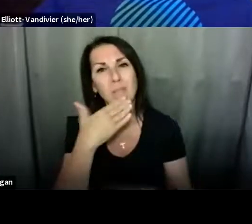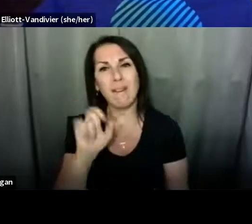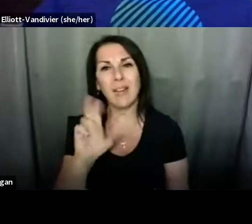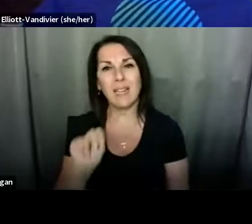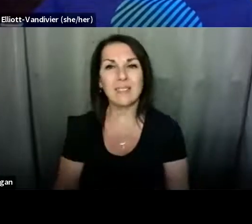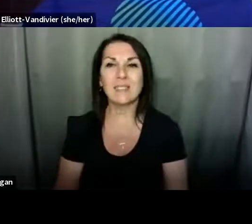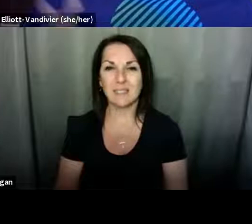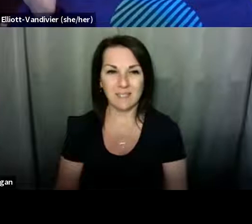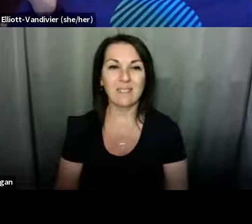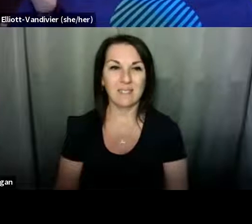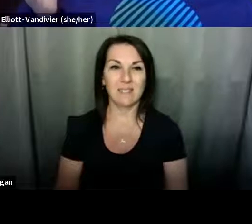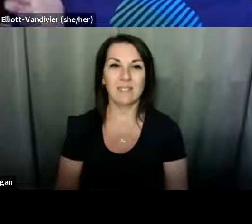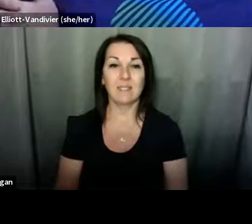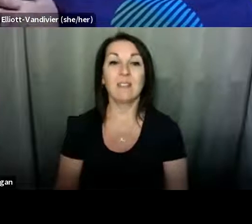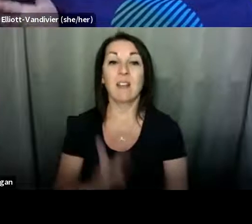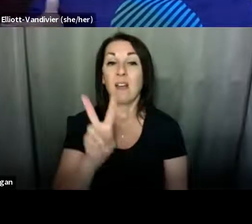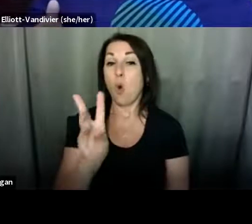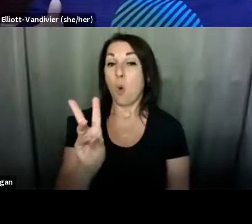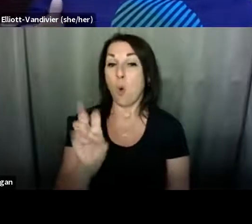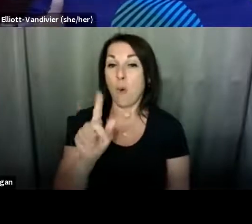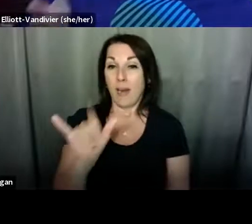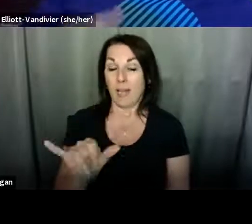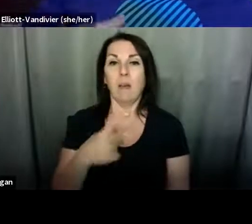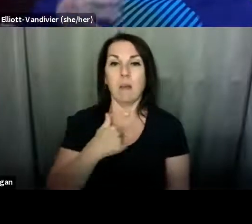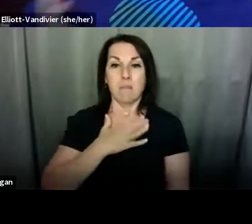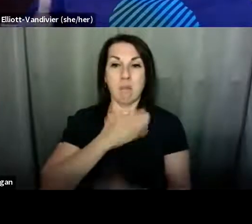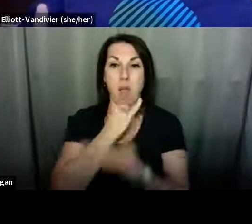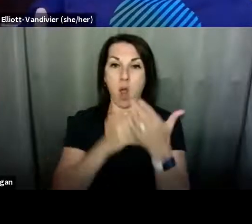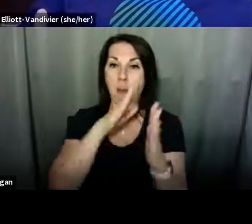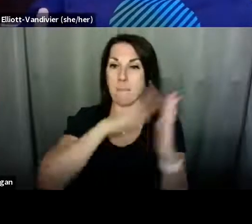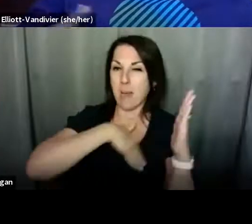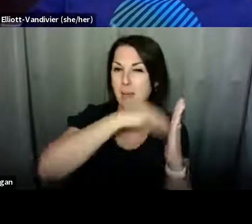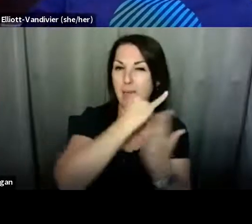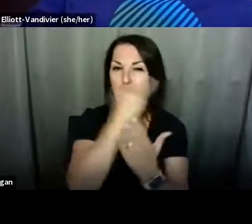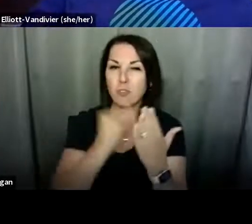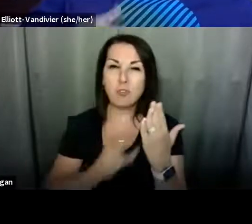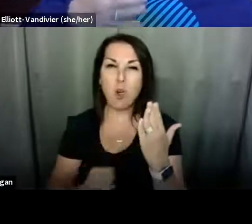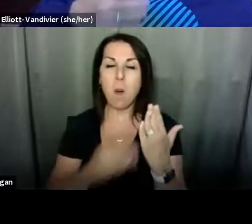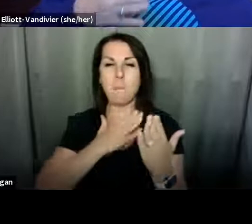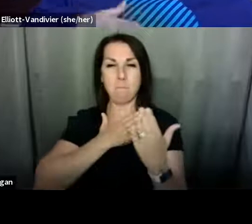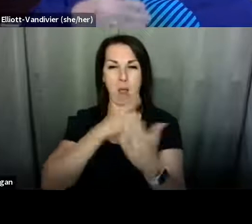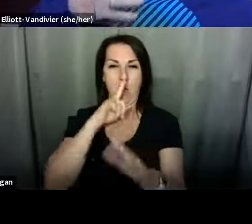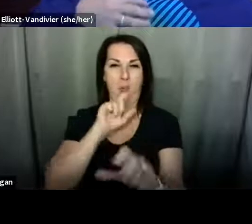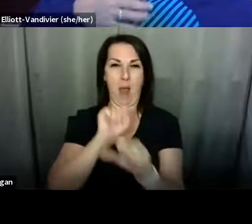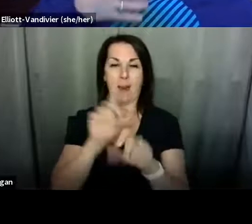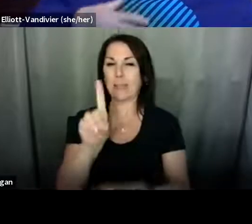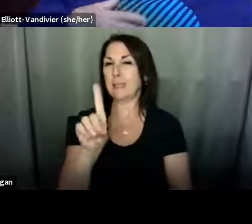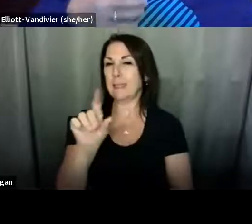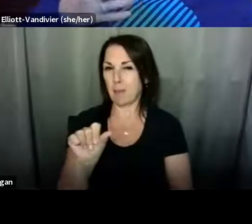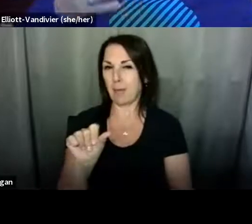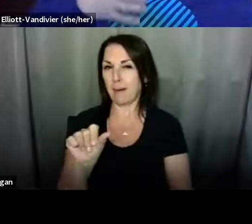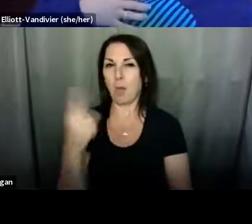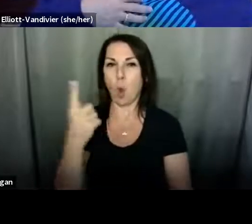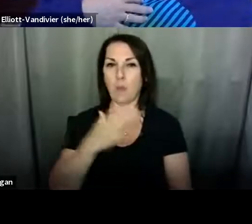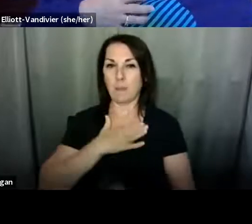Thank you. Thank you. Yes. In my art, I paint and I draw my own reality. Disability is always the